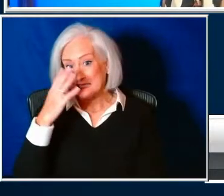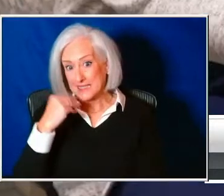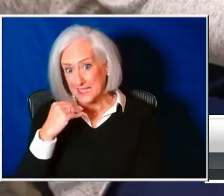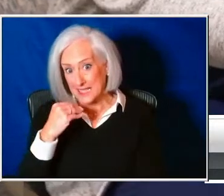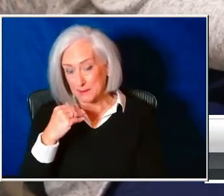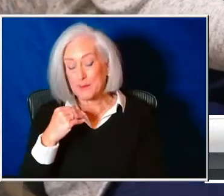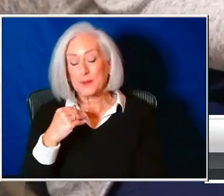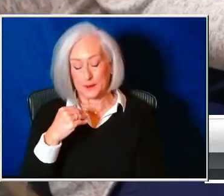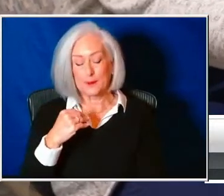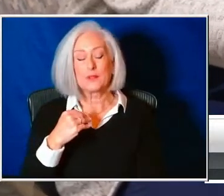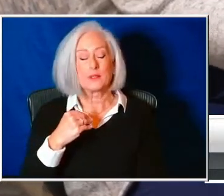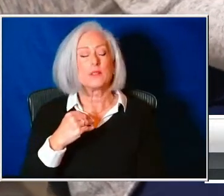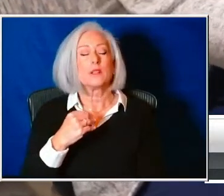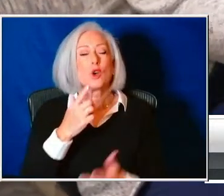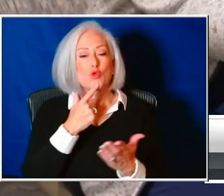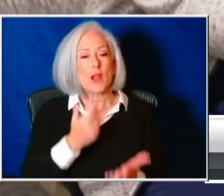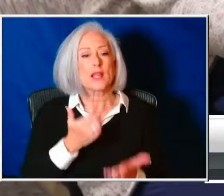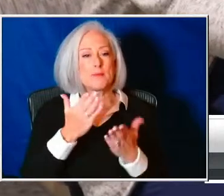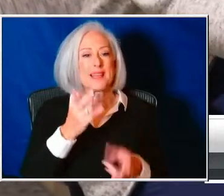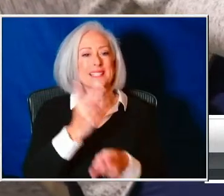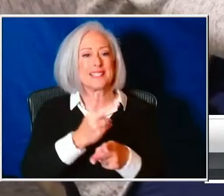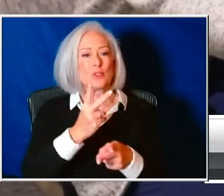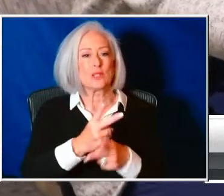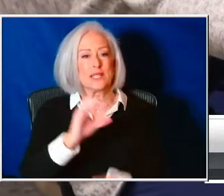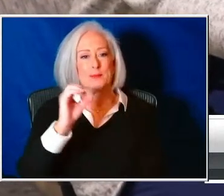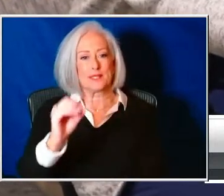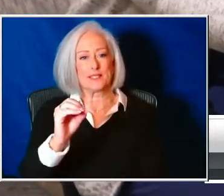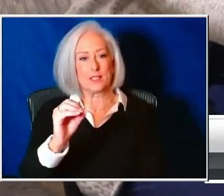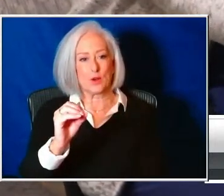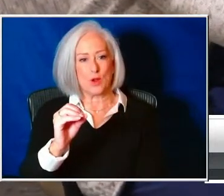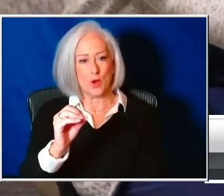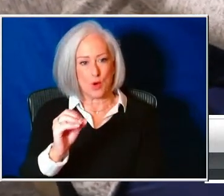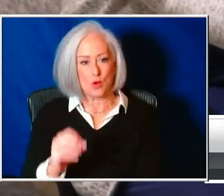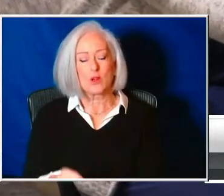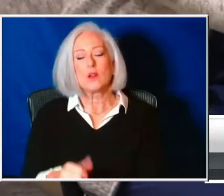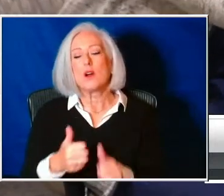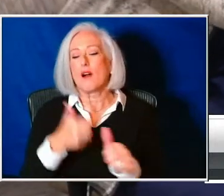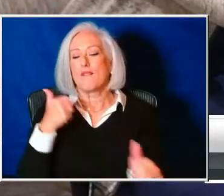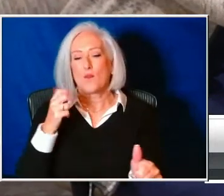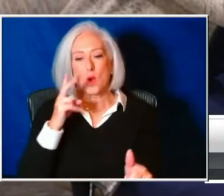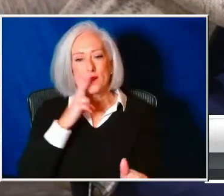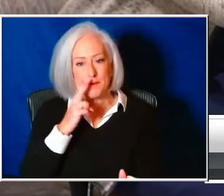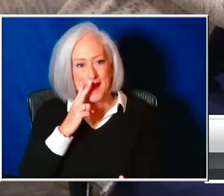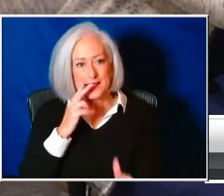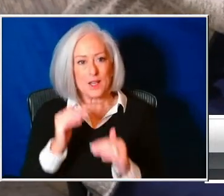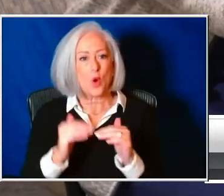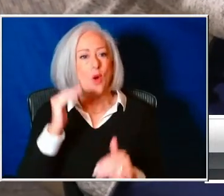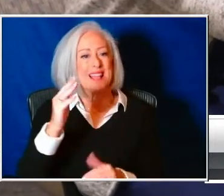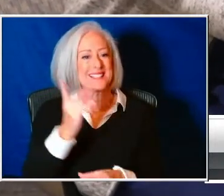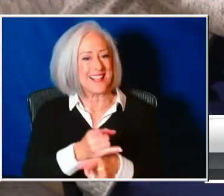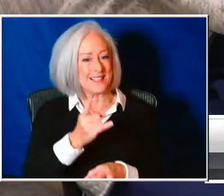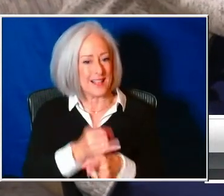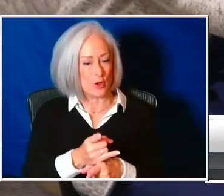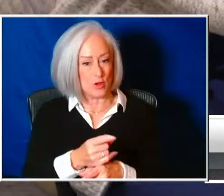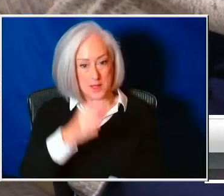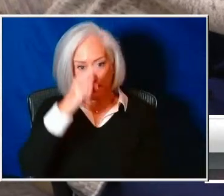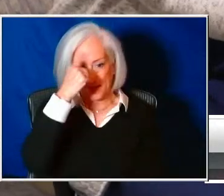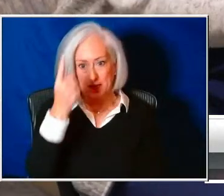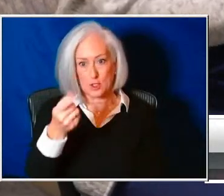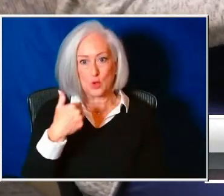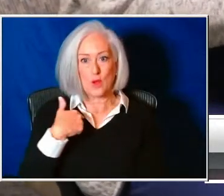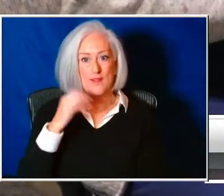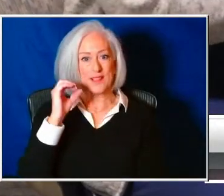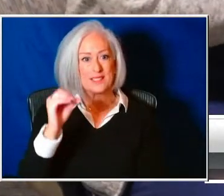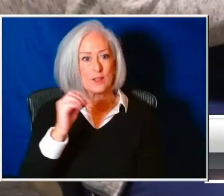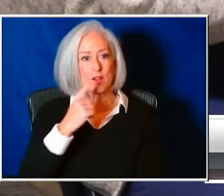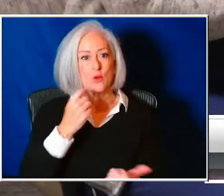to keep this at a 0. Avoid tobacco, excess alcohol. Okay. And then because you're at a 0, we just recommend coming back in